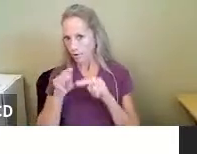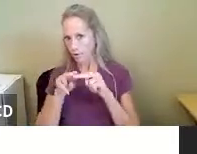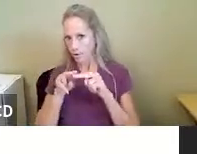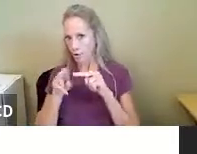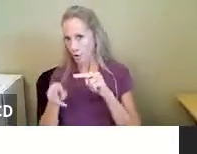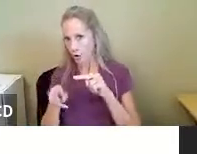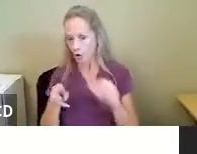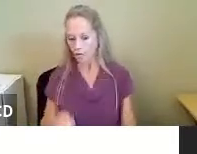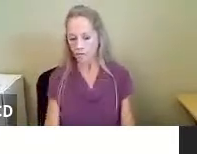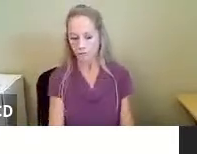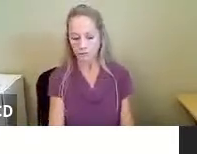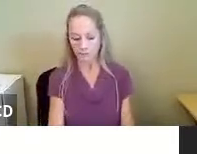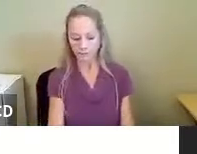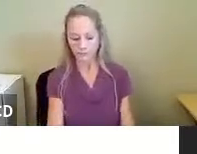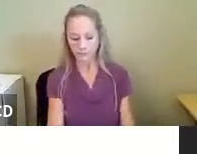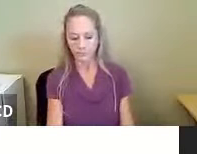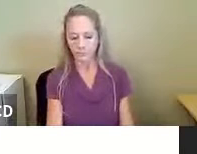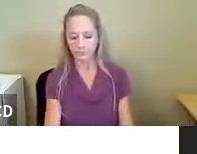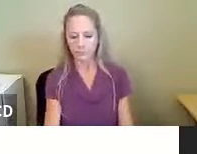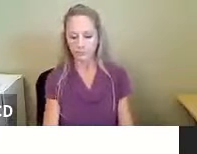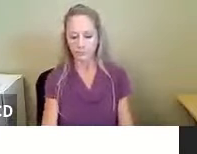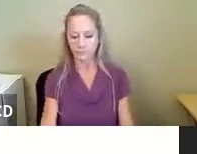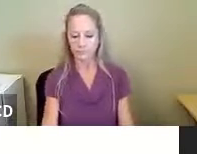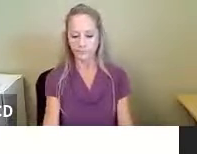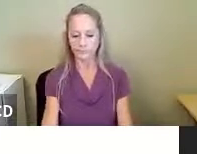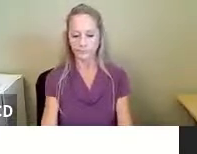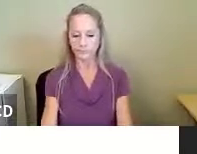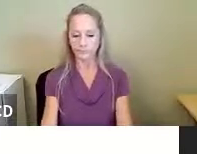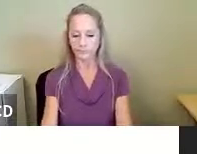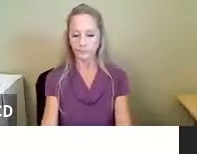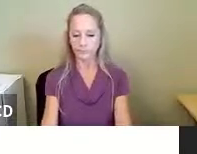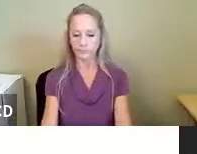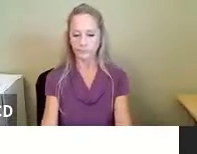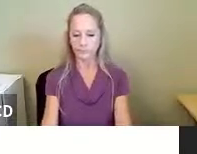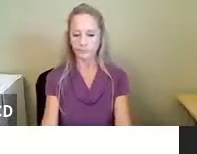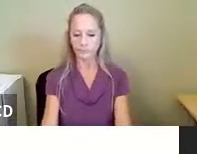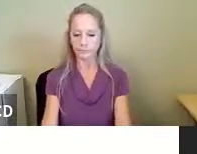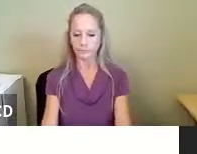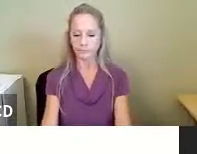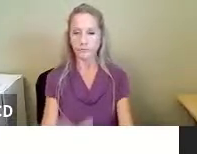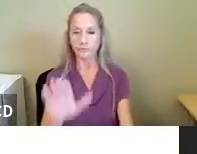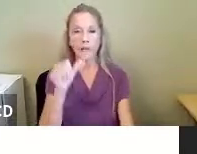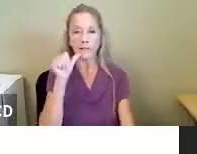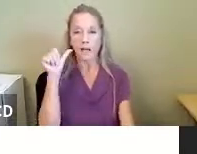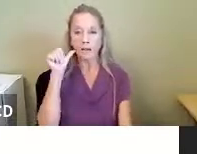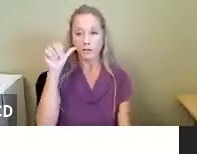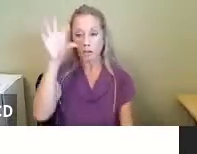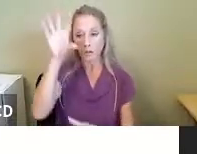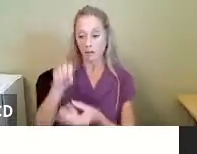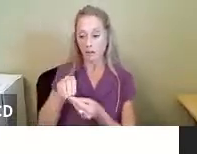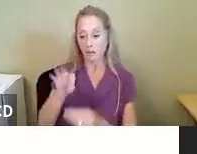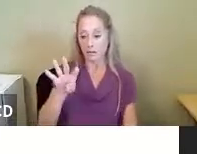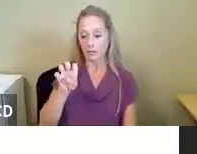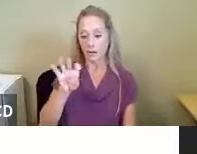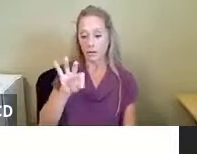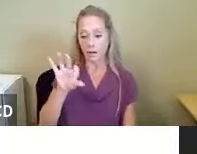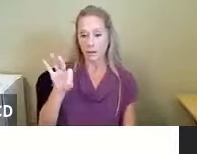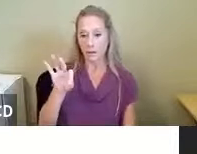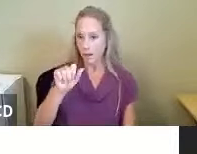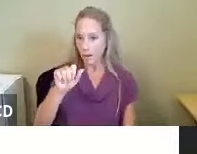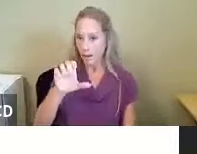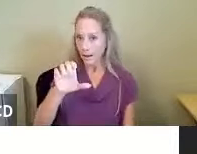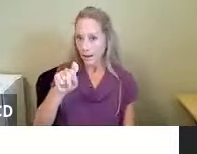there? So that number now, as of late yesterday, that's 499 active cases,